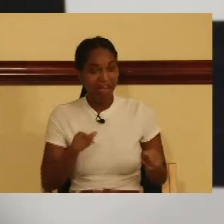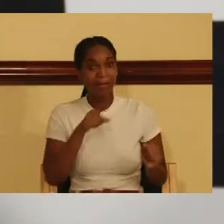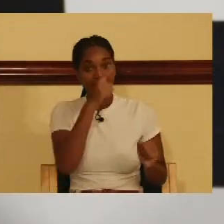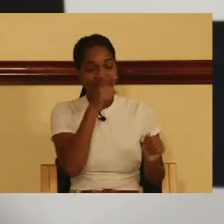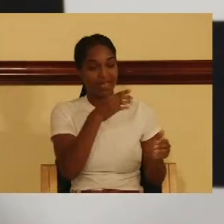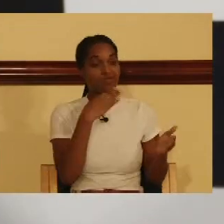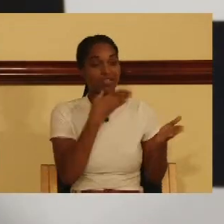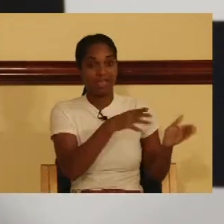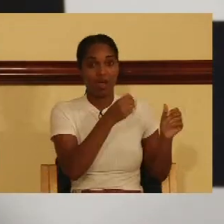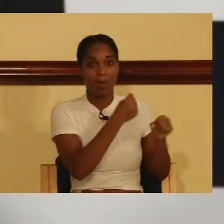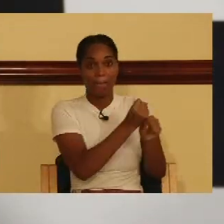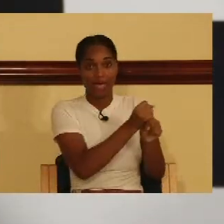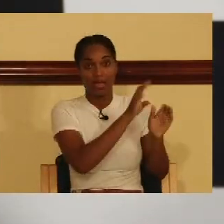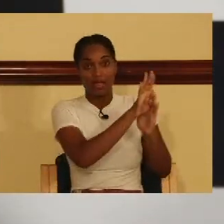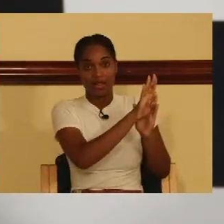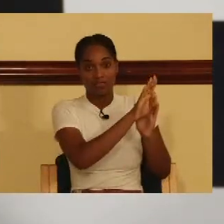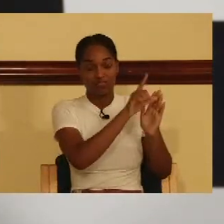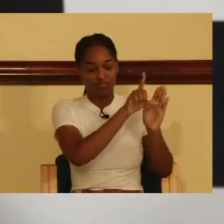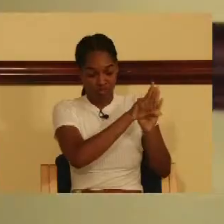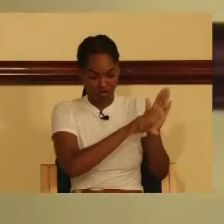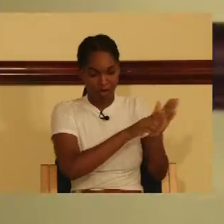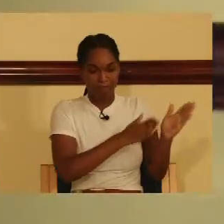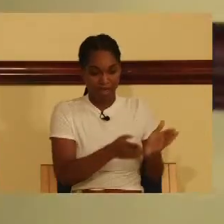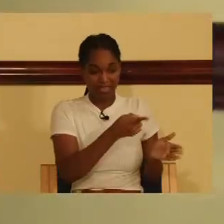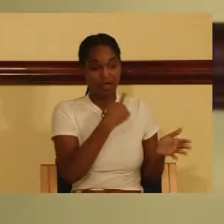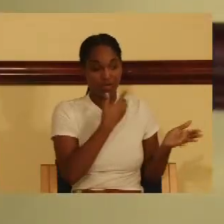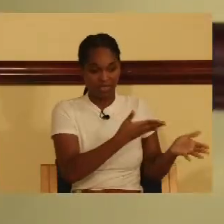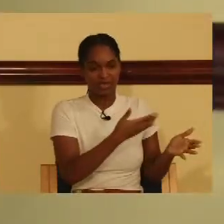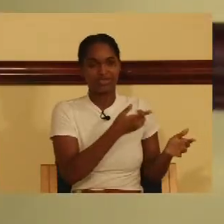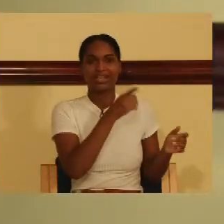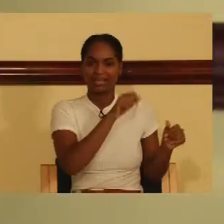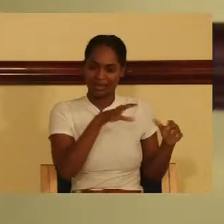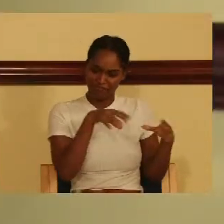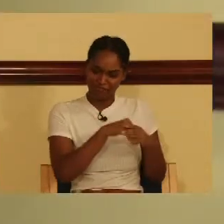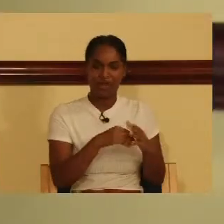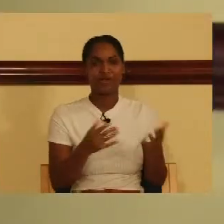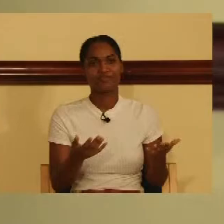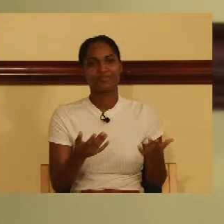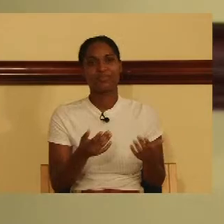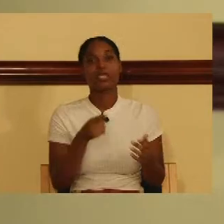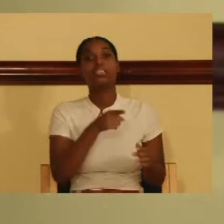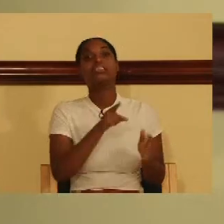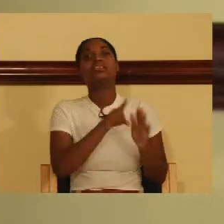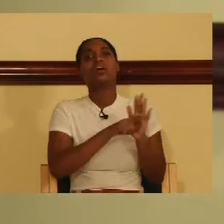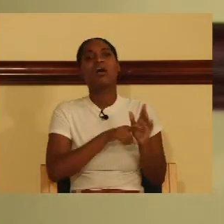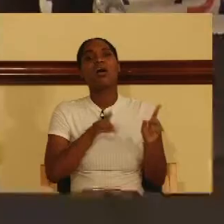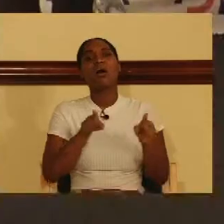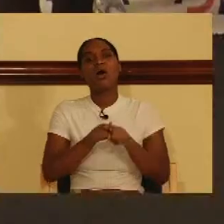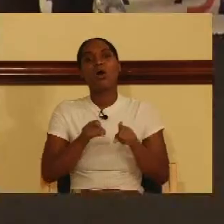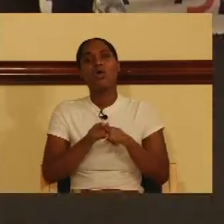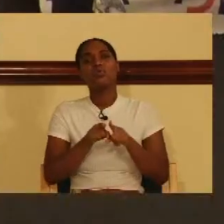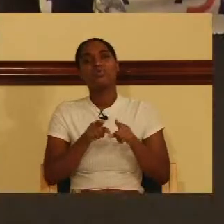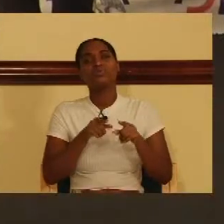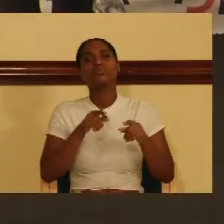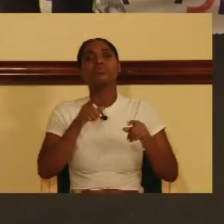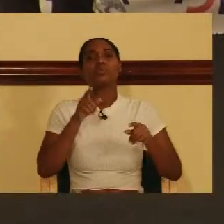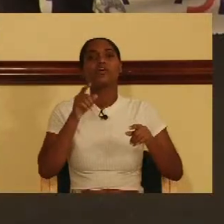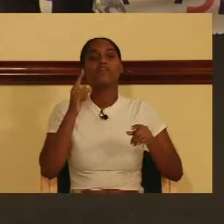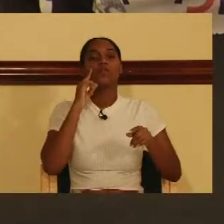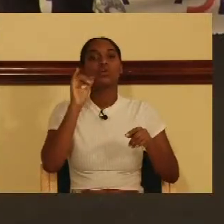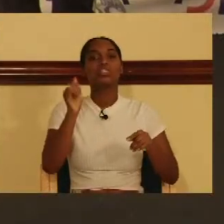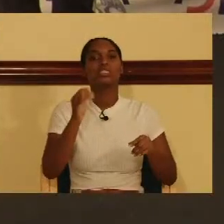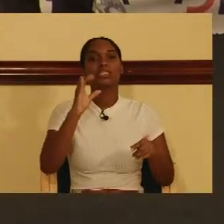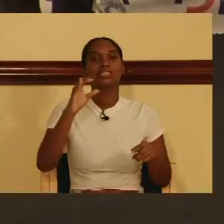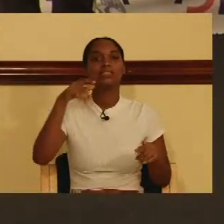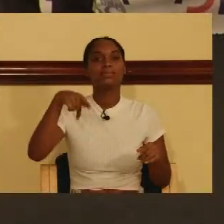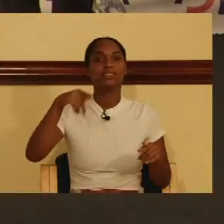table when this Act was being drafted. And so this Act, it also establishes the Jamaica Council for Persons with